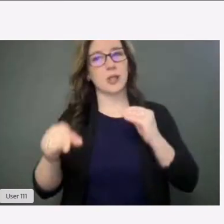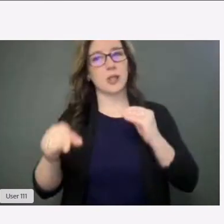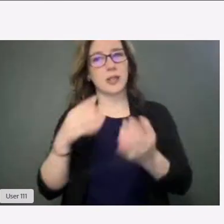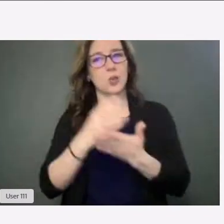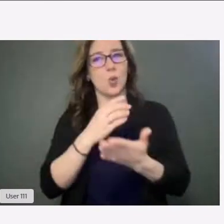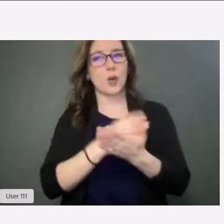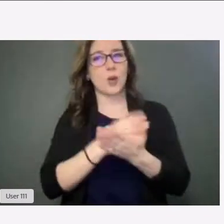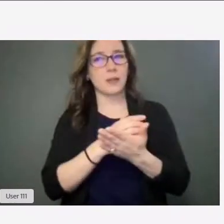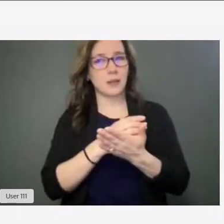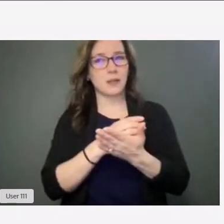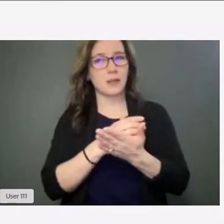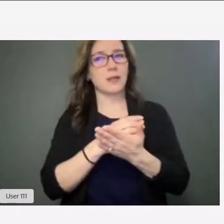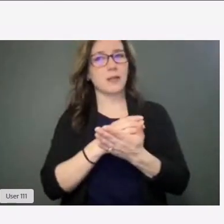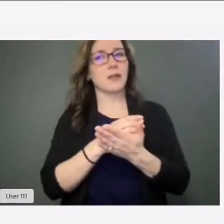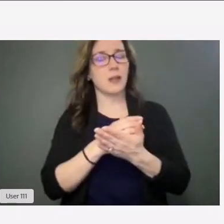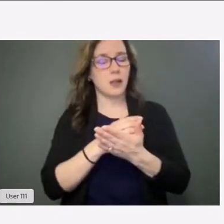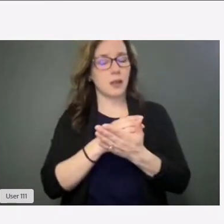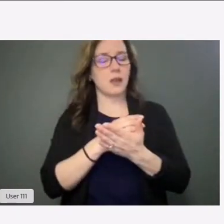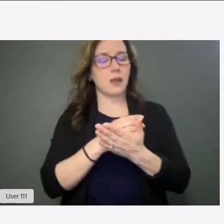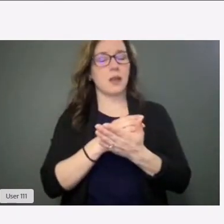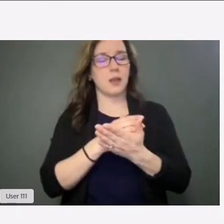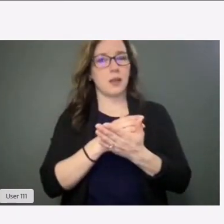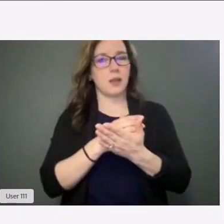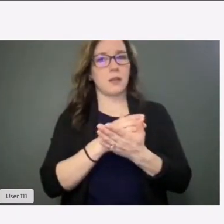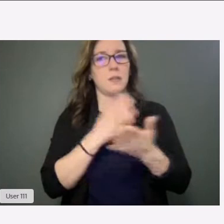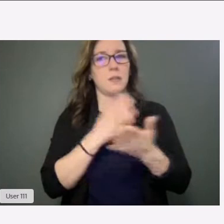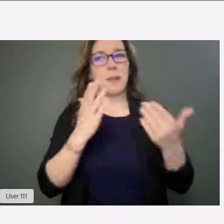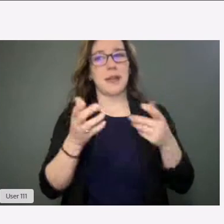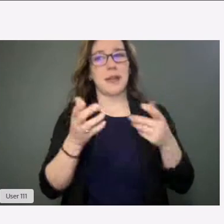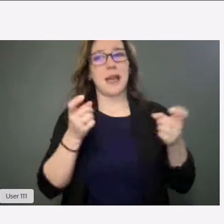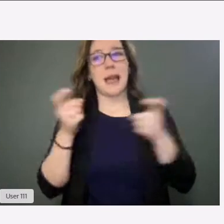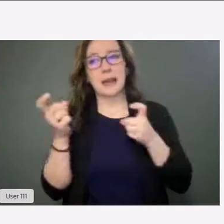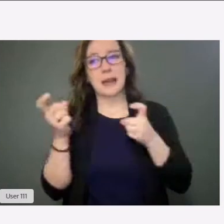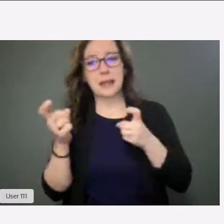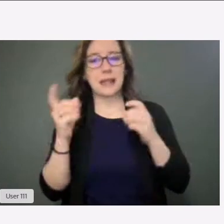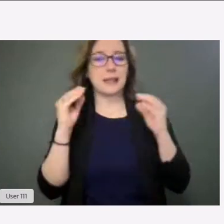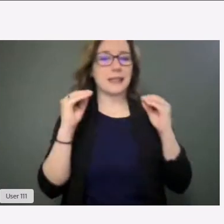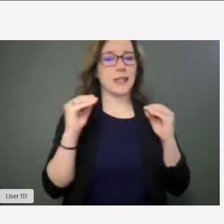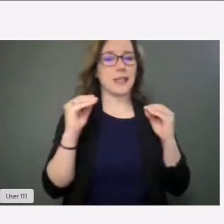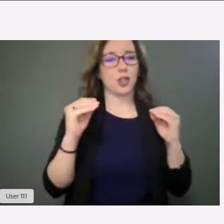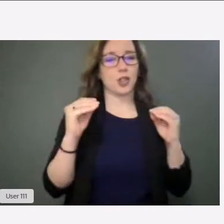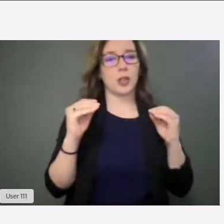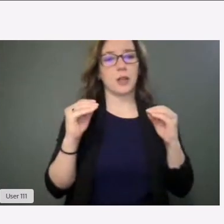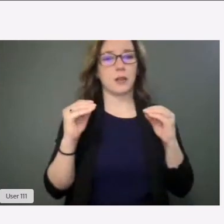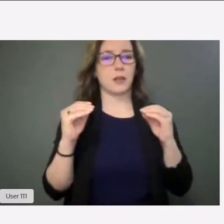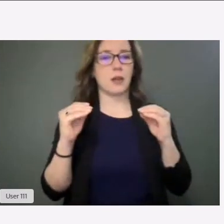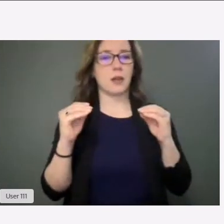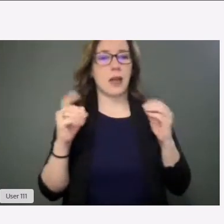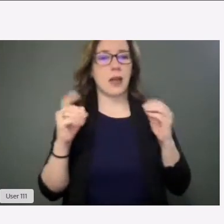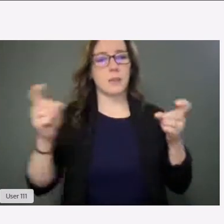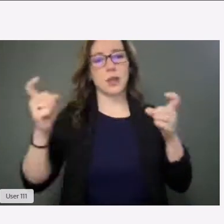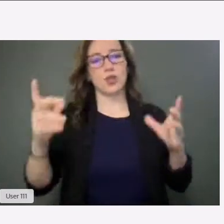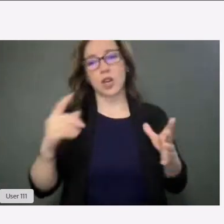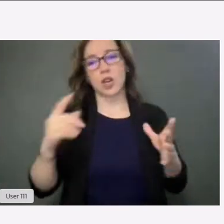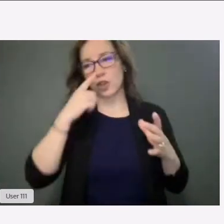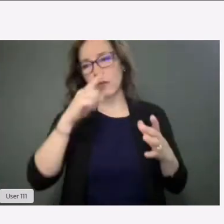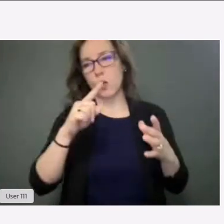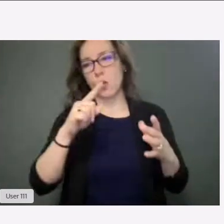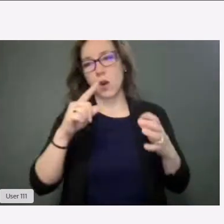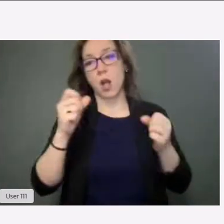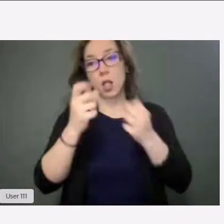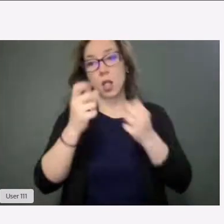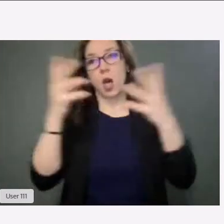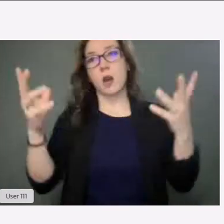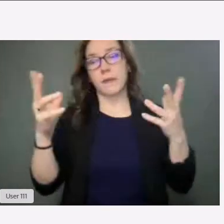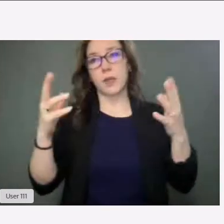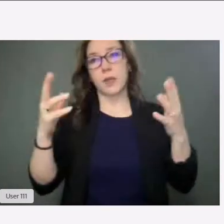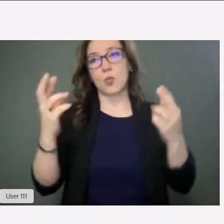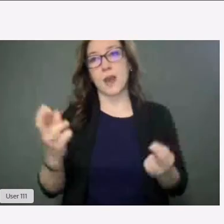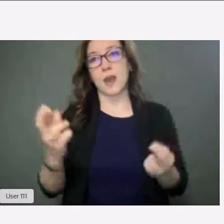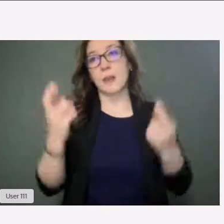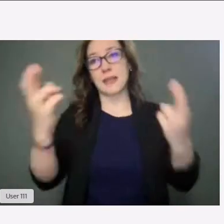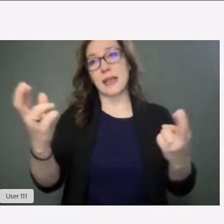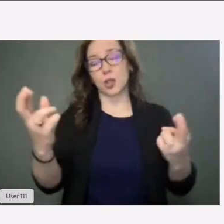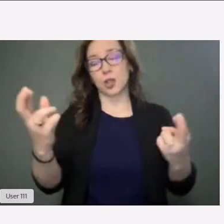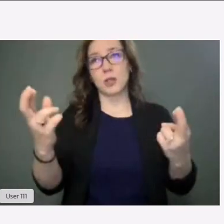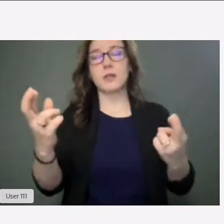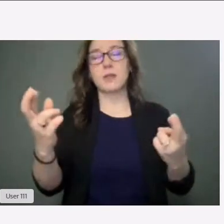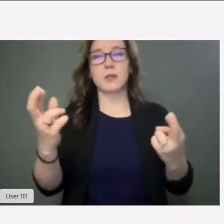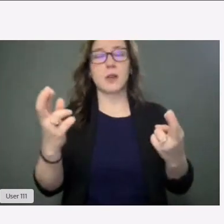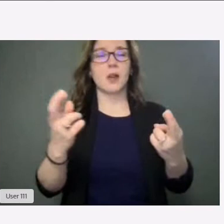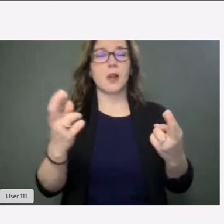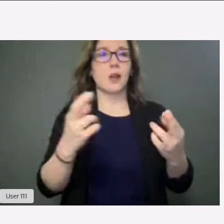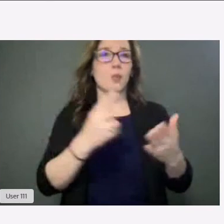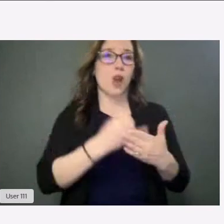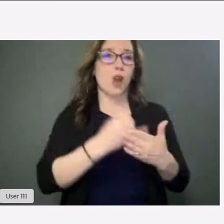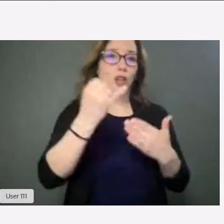courses. So just as an FYI, if you're at least handling and teaching and administrating a lot of the recommendations, which I went through, recommended projects